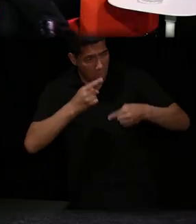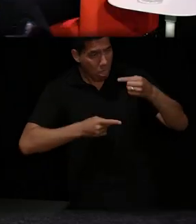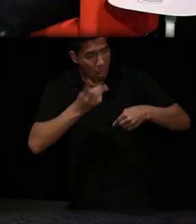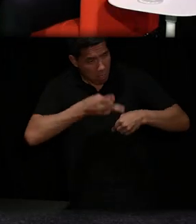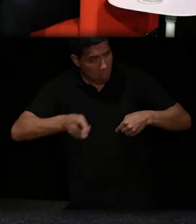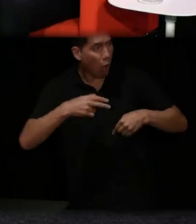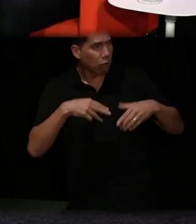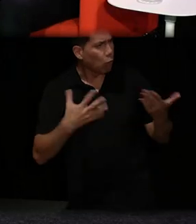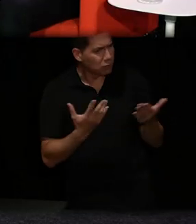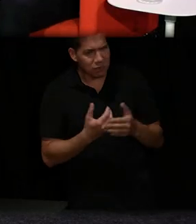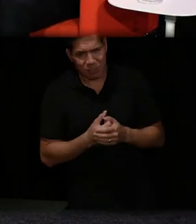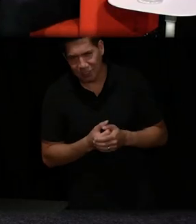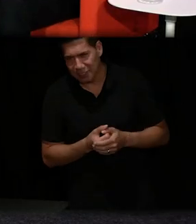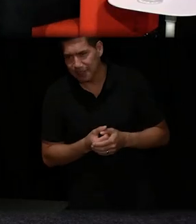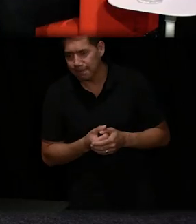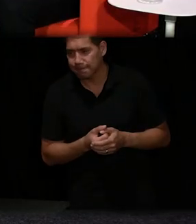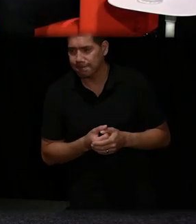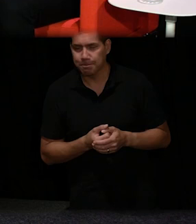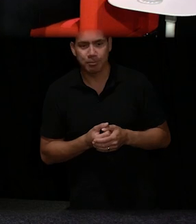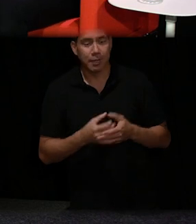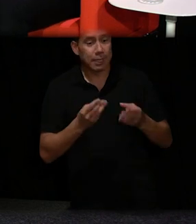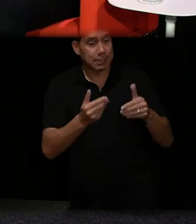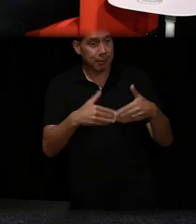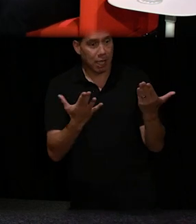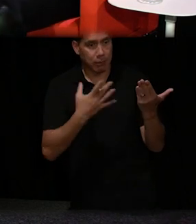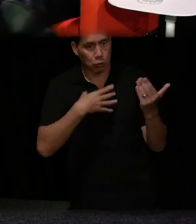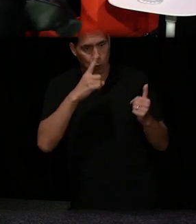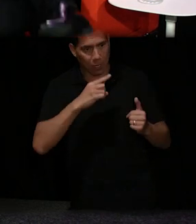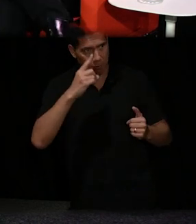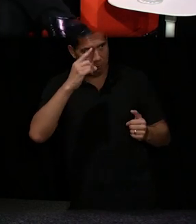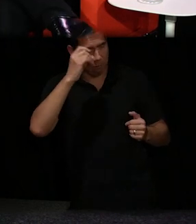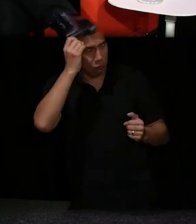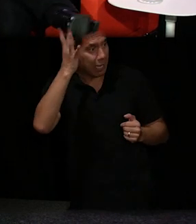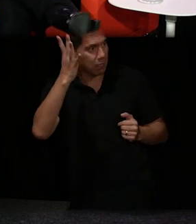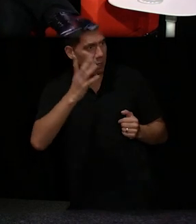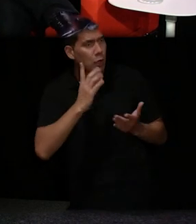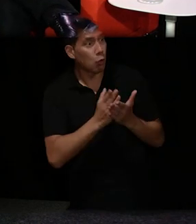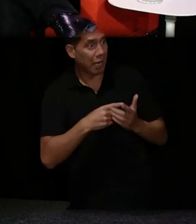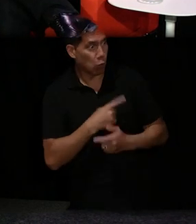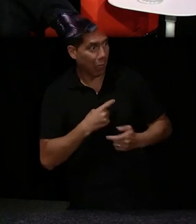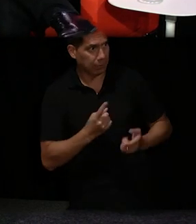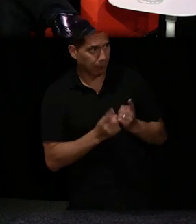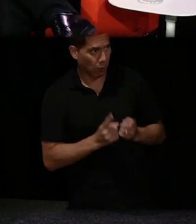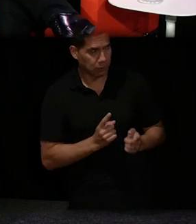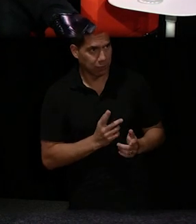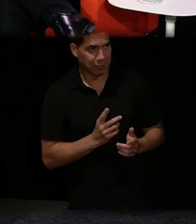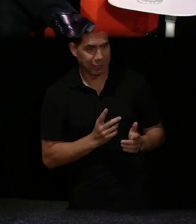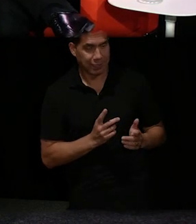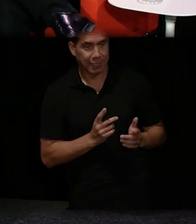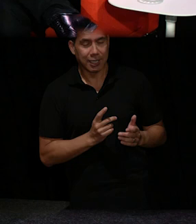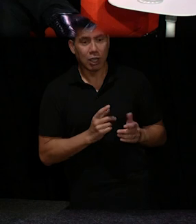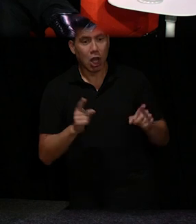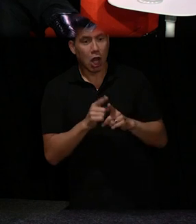like some days you could forget, like, they are super annoying, like, no one can follow up like a reporter